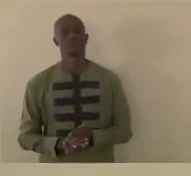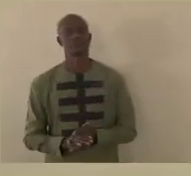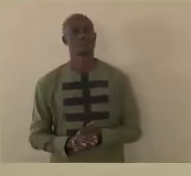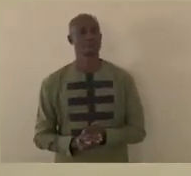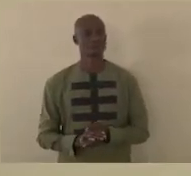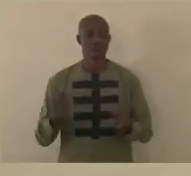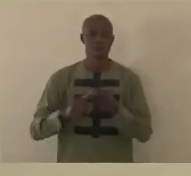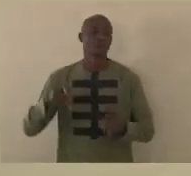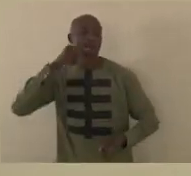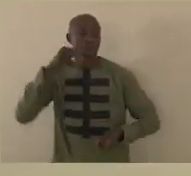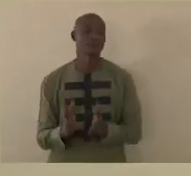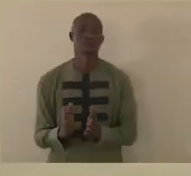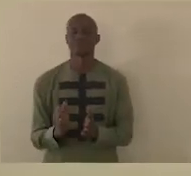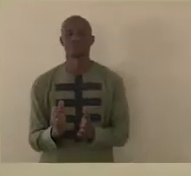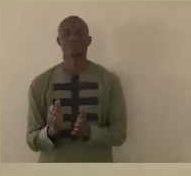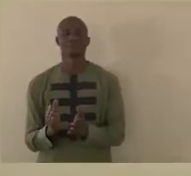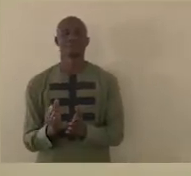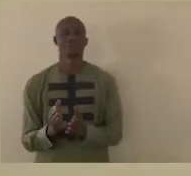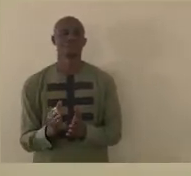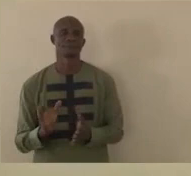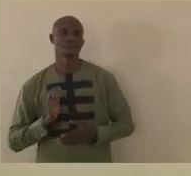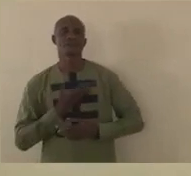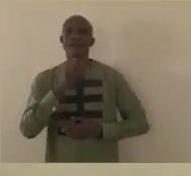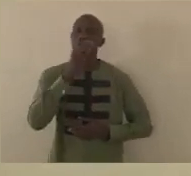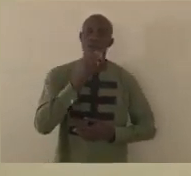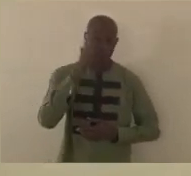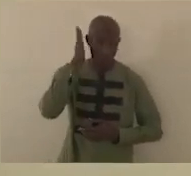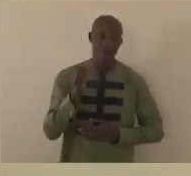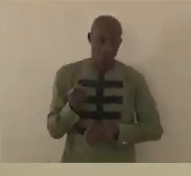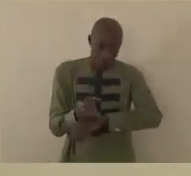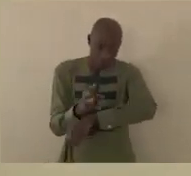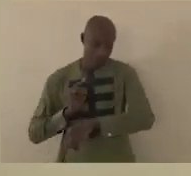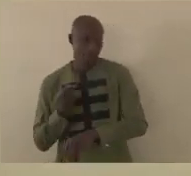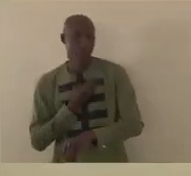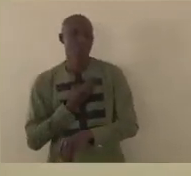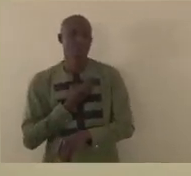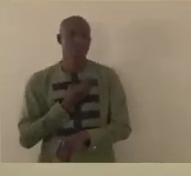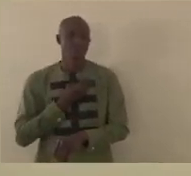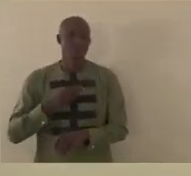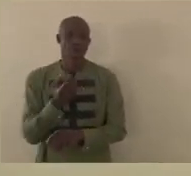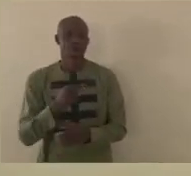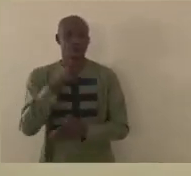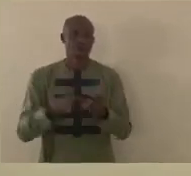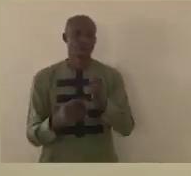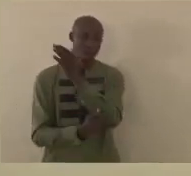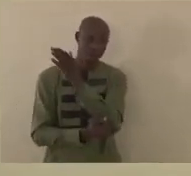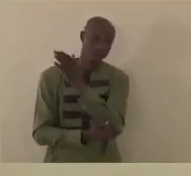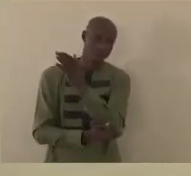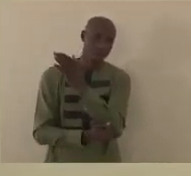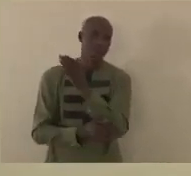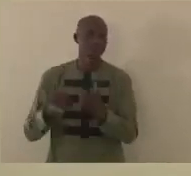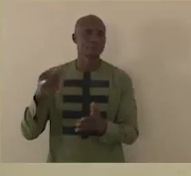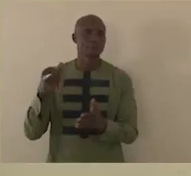to the citizens, of course, our Mother Mary will advise us as citizens of this country, this great